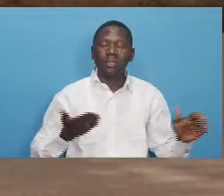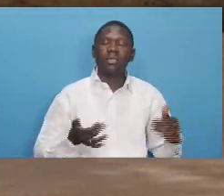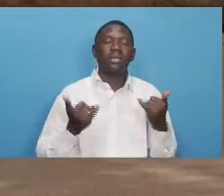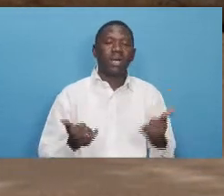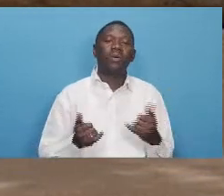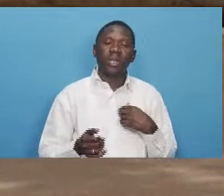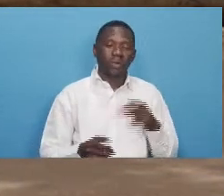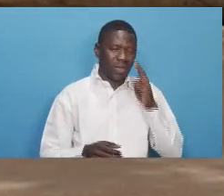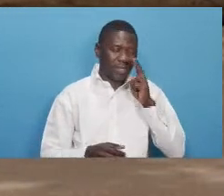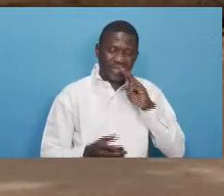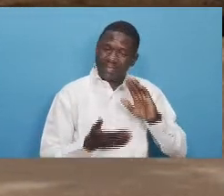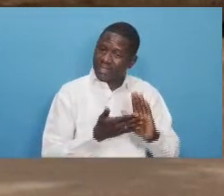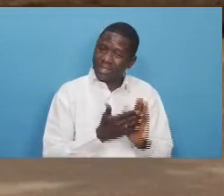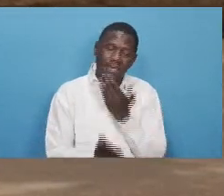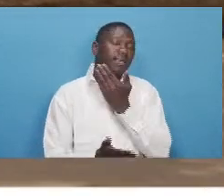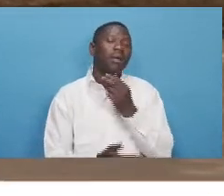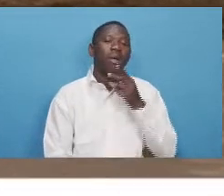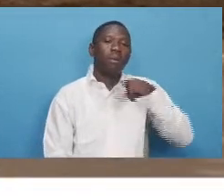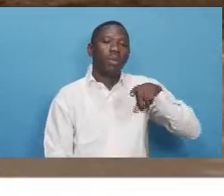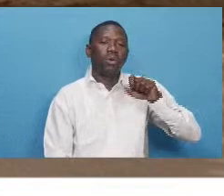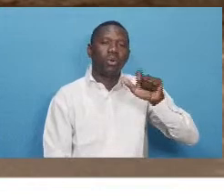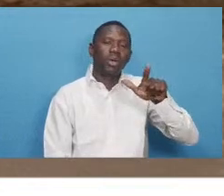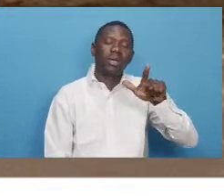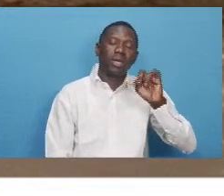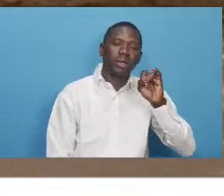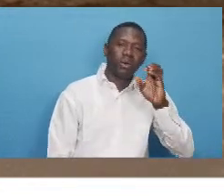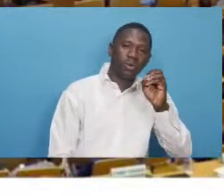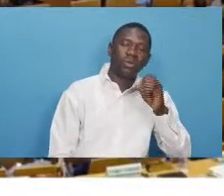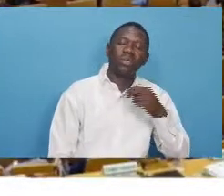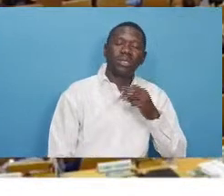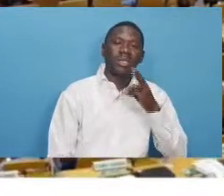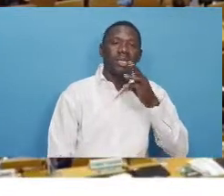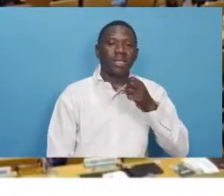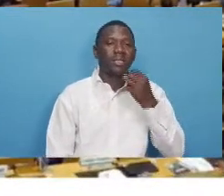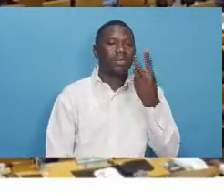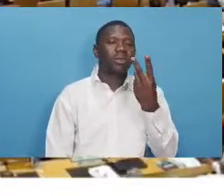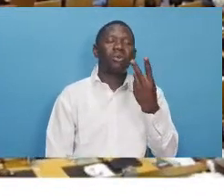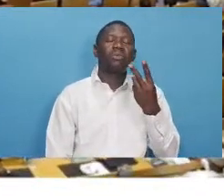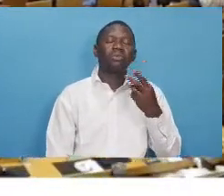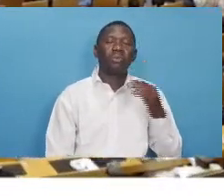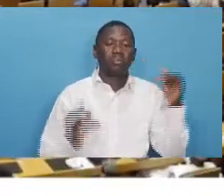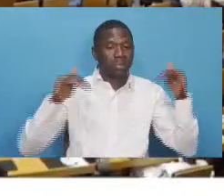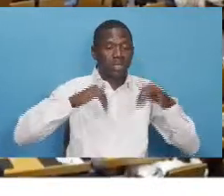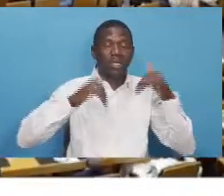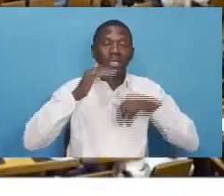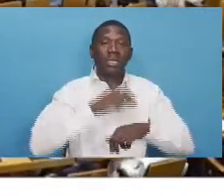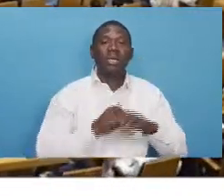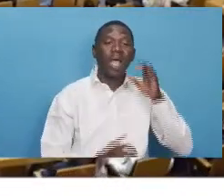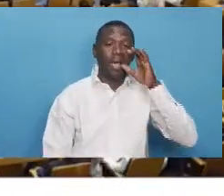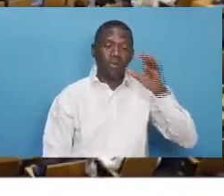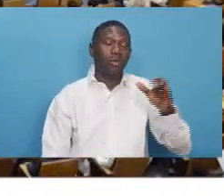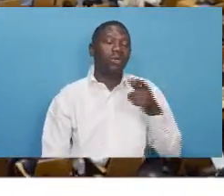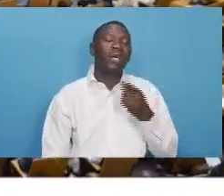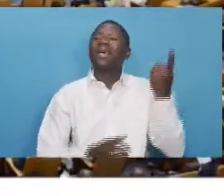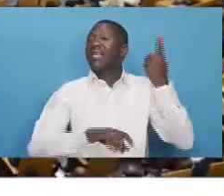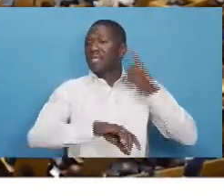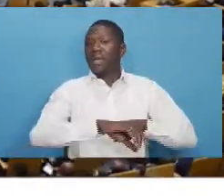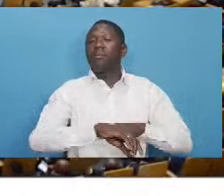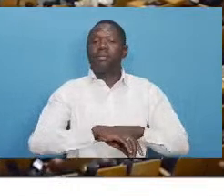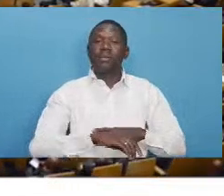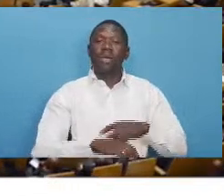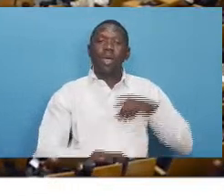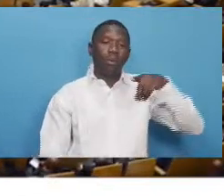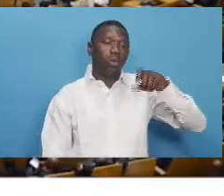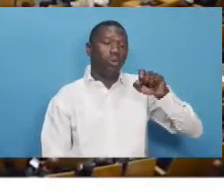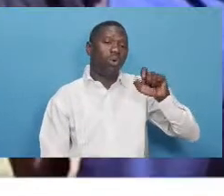polio during the 32nd ordinary session of the Organization of African Unity in Yaoundé, Cameroon. At the time, polio